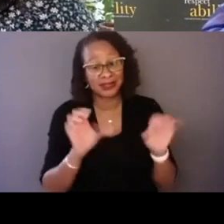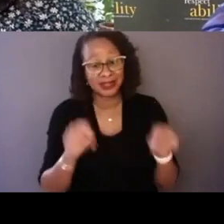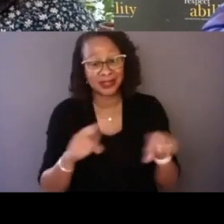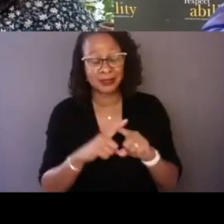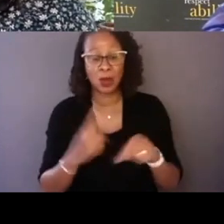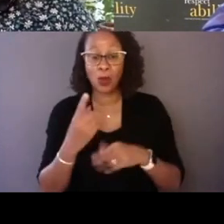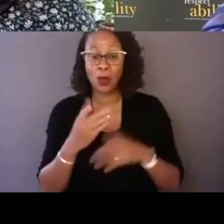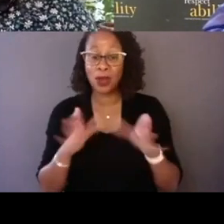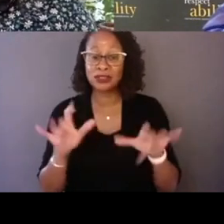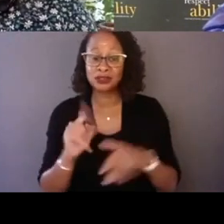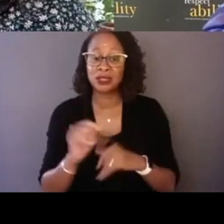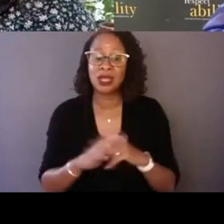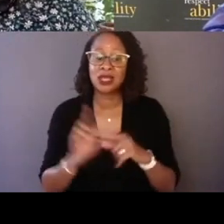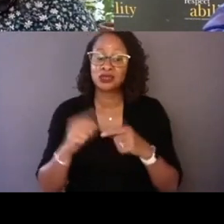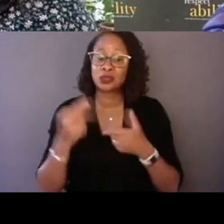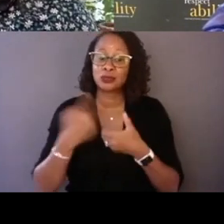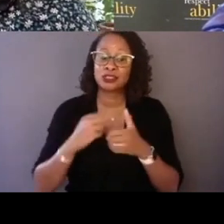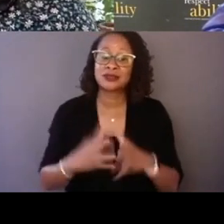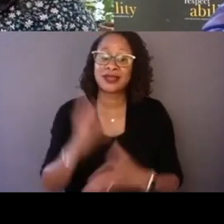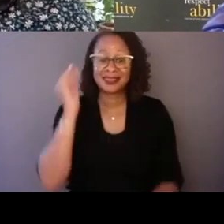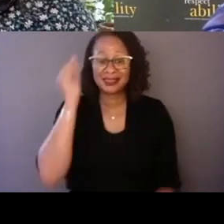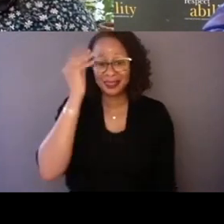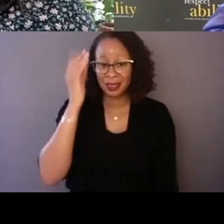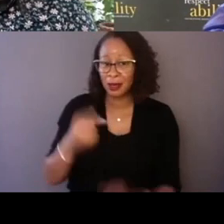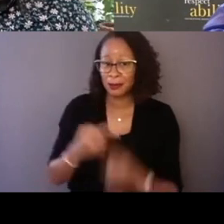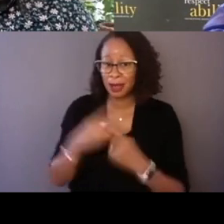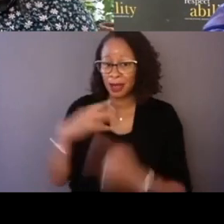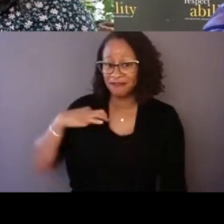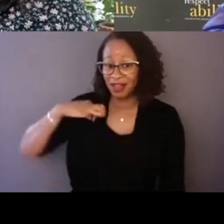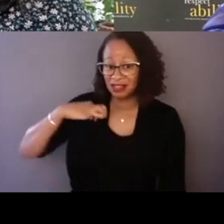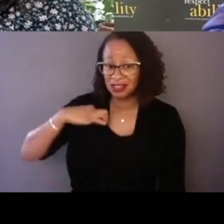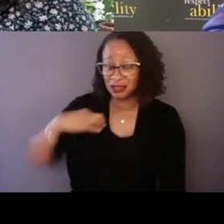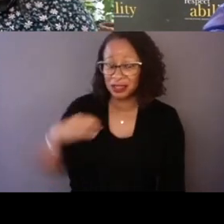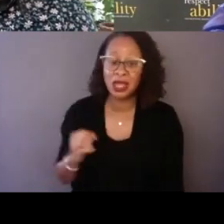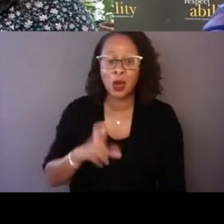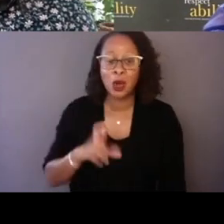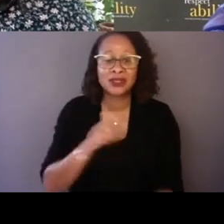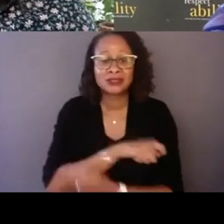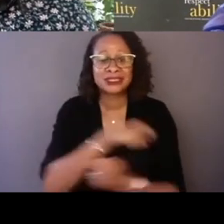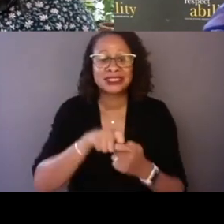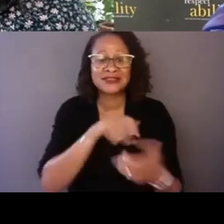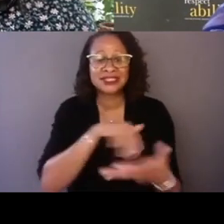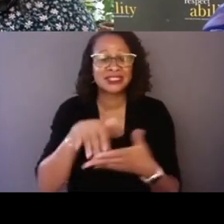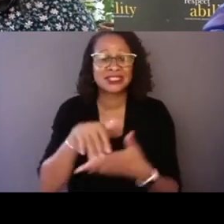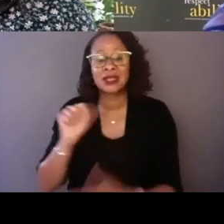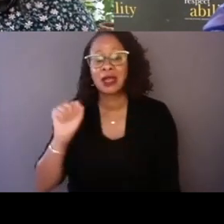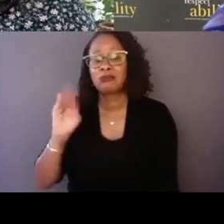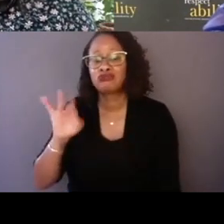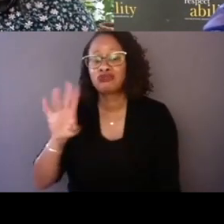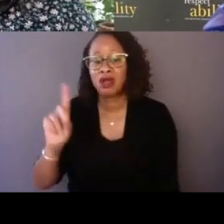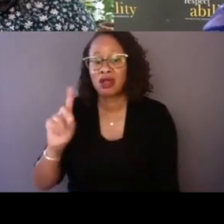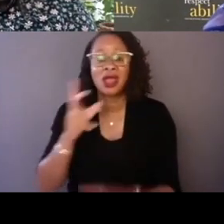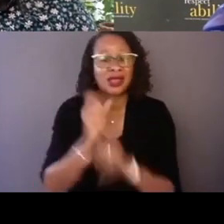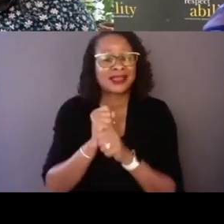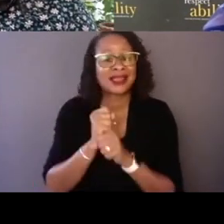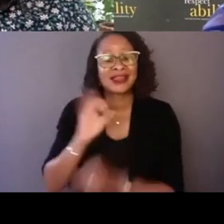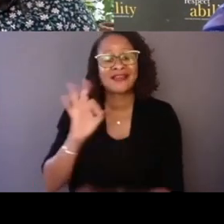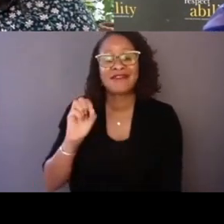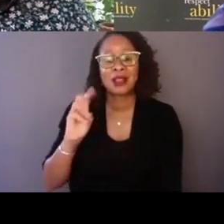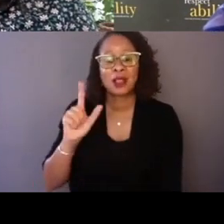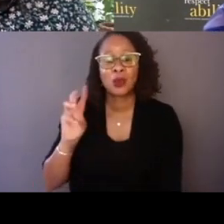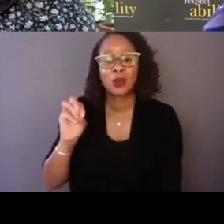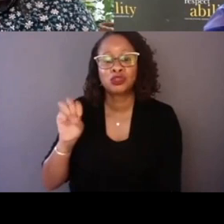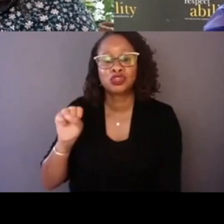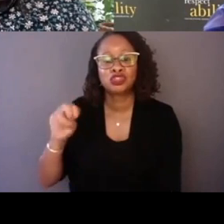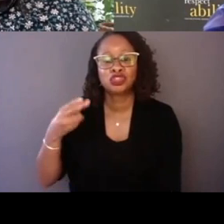do that is to participate and think about volunteering, or especially studying abroad, or getting a fellowship or a Fulbright. And a lot of